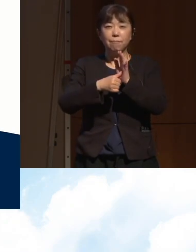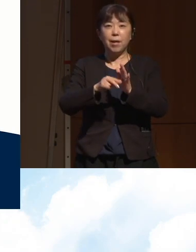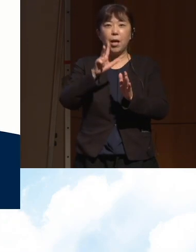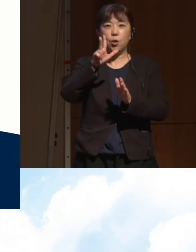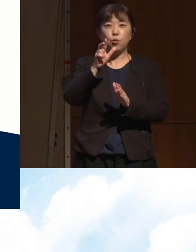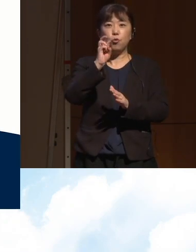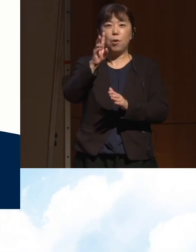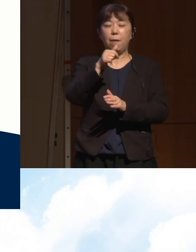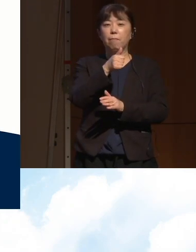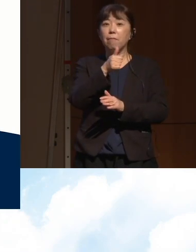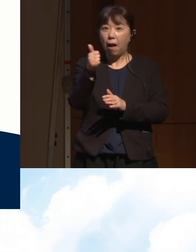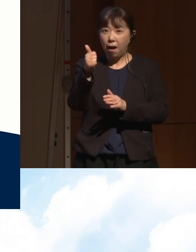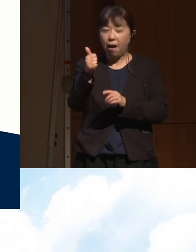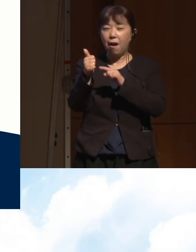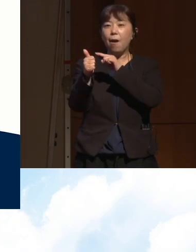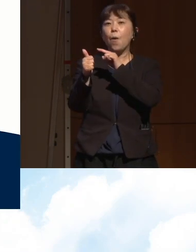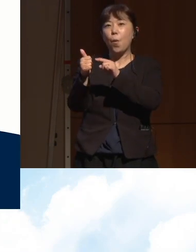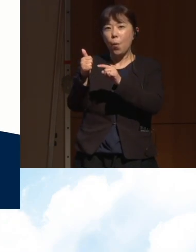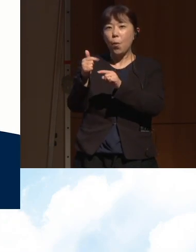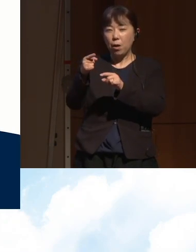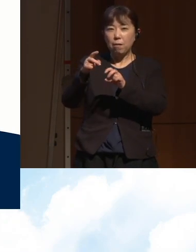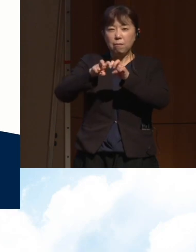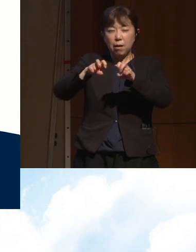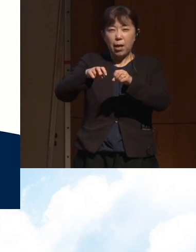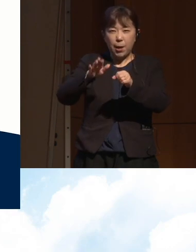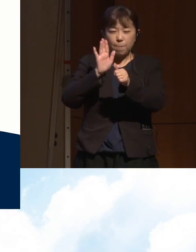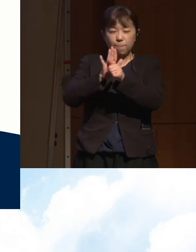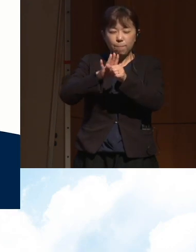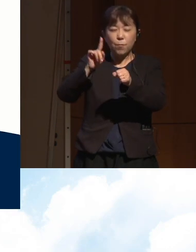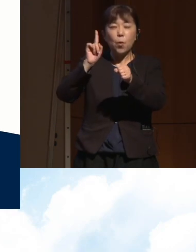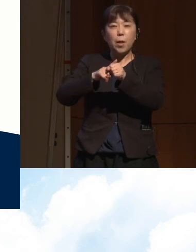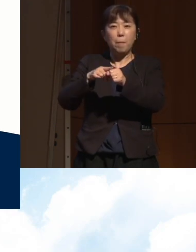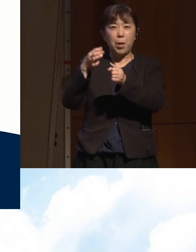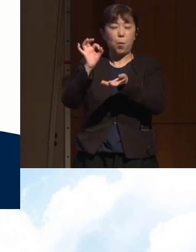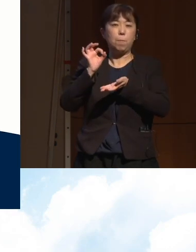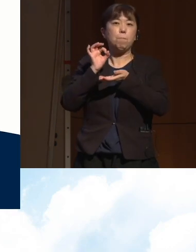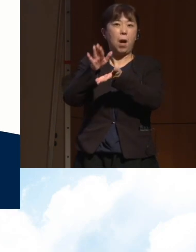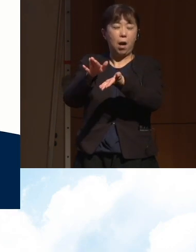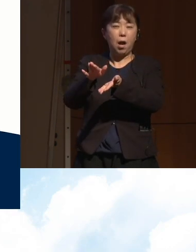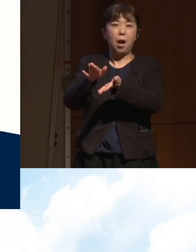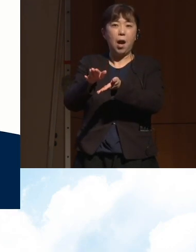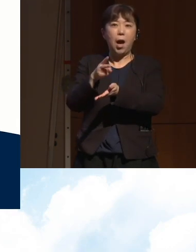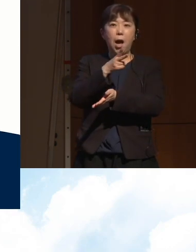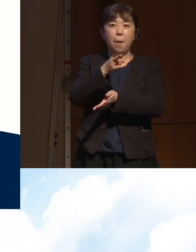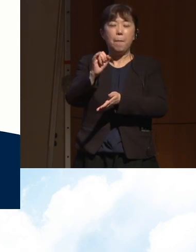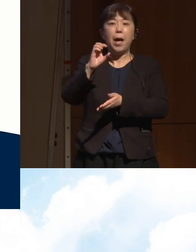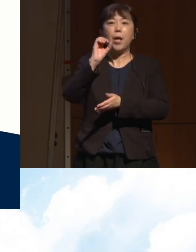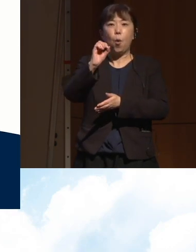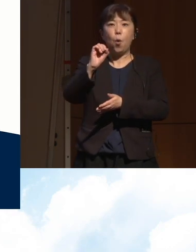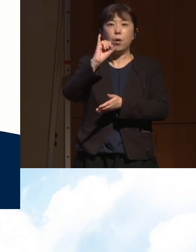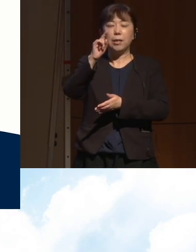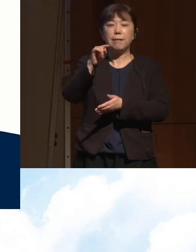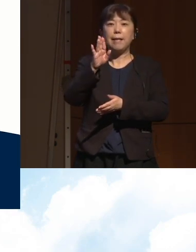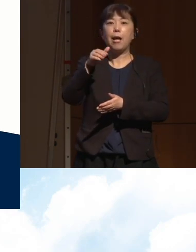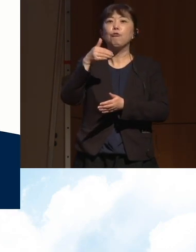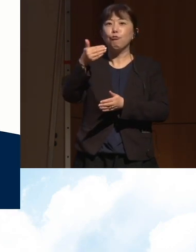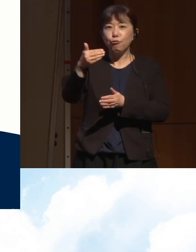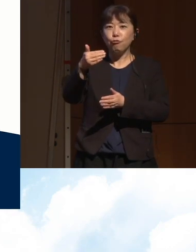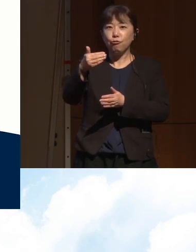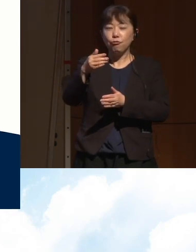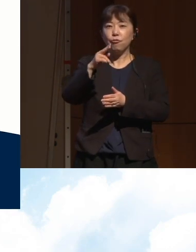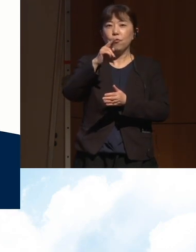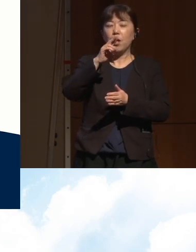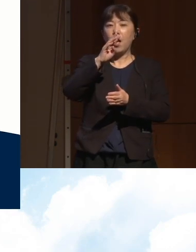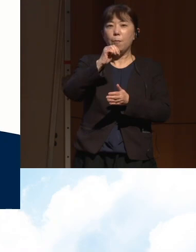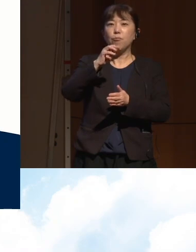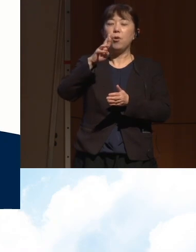an investment with BioNTech, the mRNA company, in their facility that they were building in